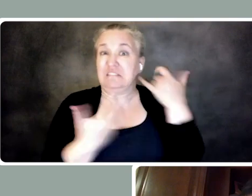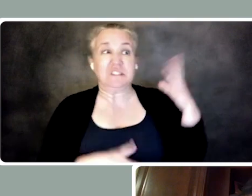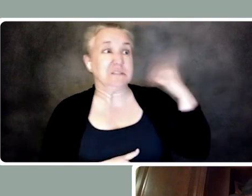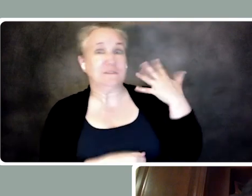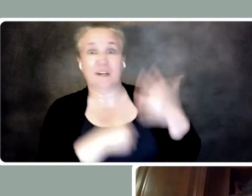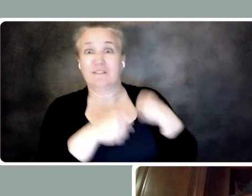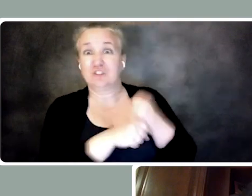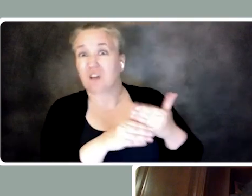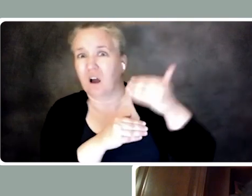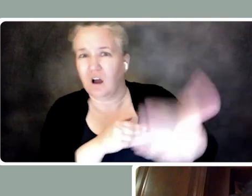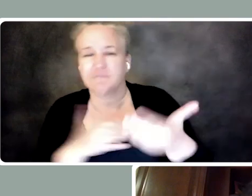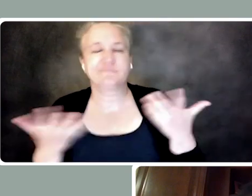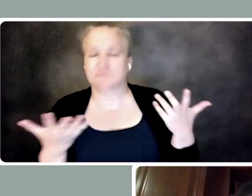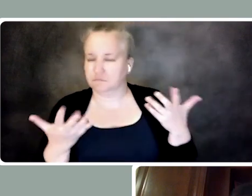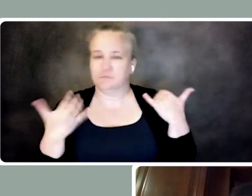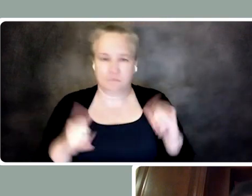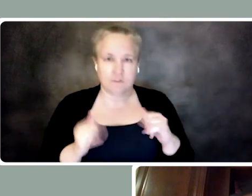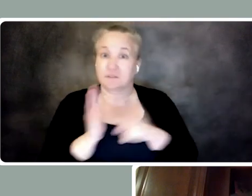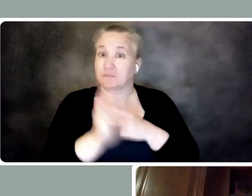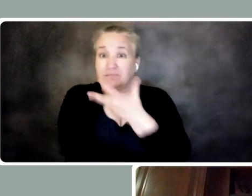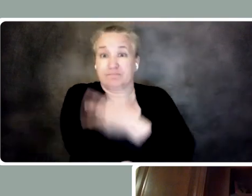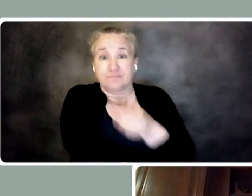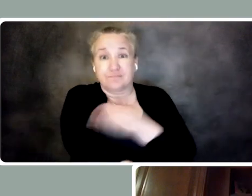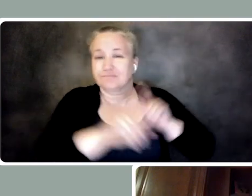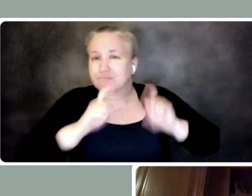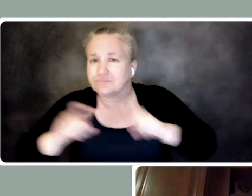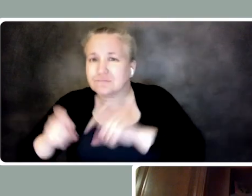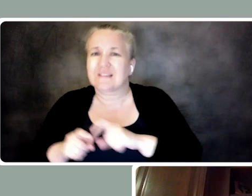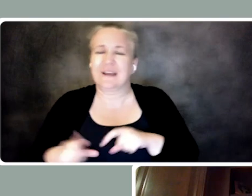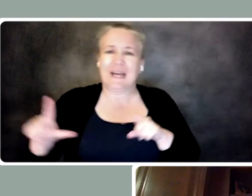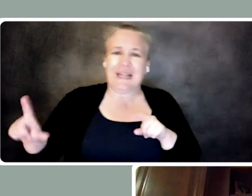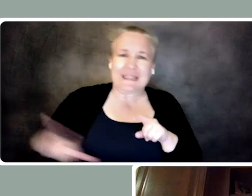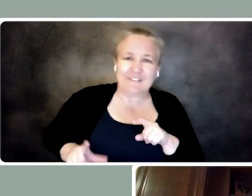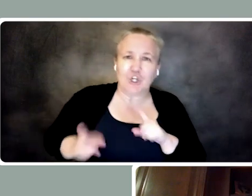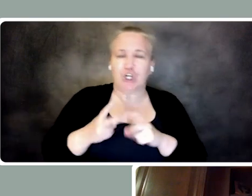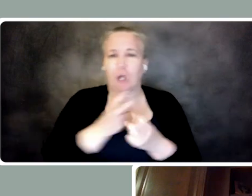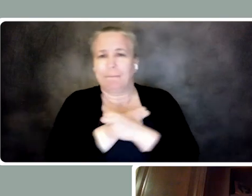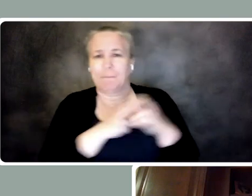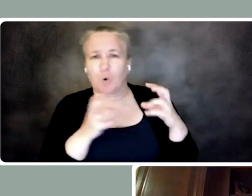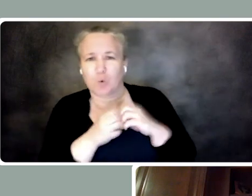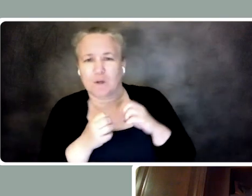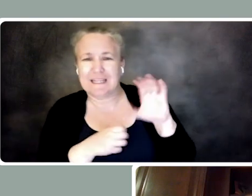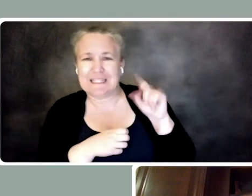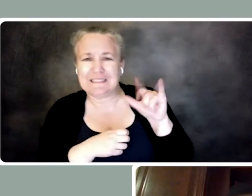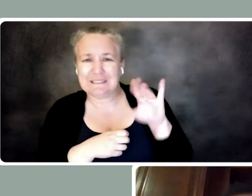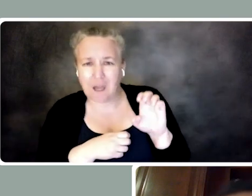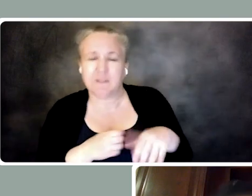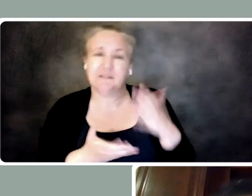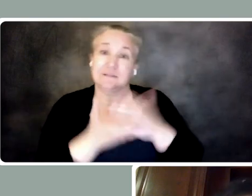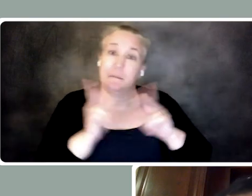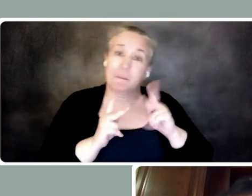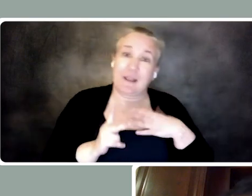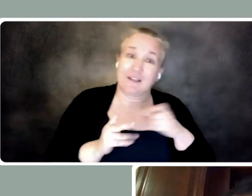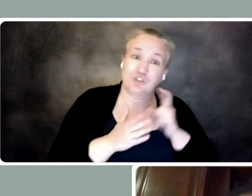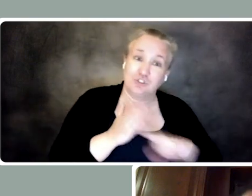will do blood work to monitor that, liver function test or bone enzyme test. Some people like to check tumor markers. Some people don't like to